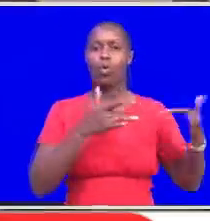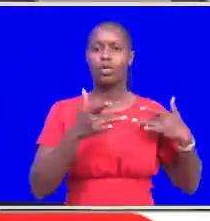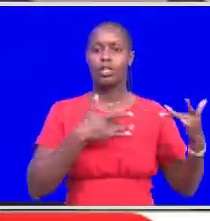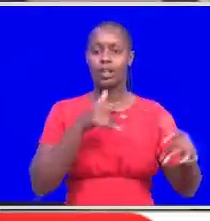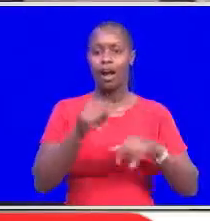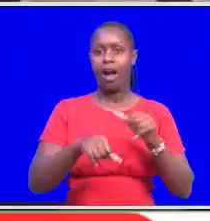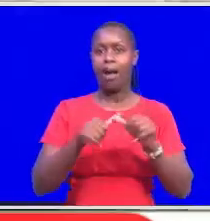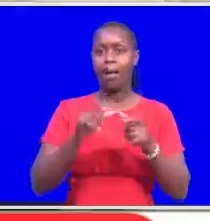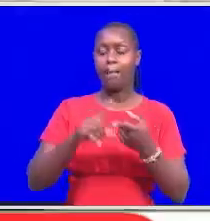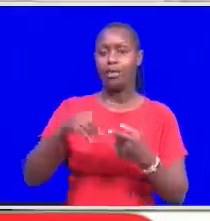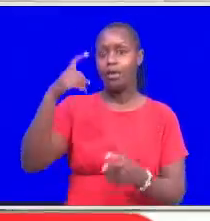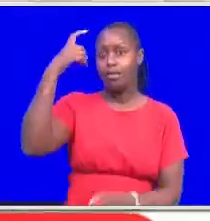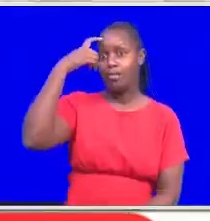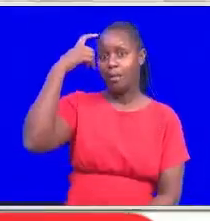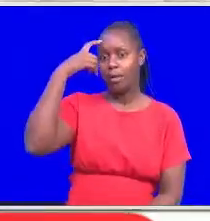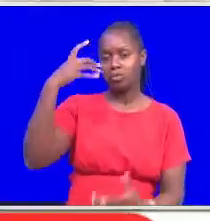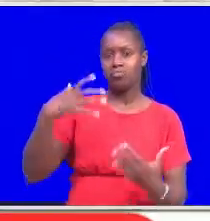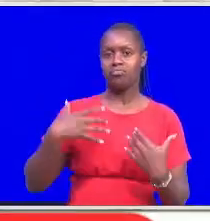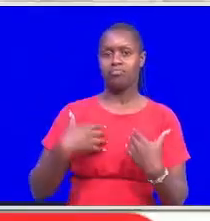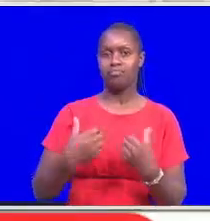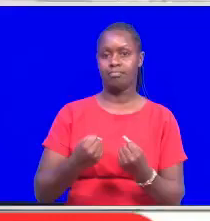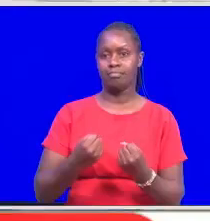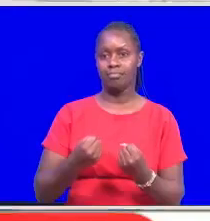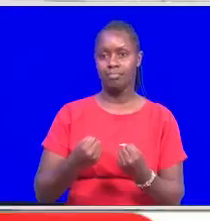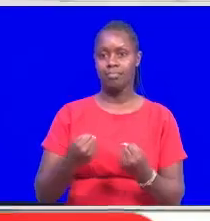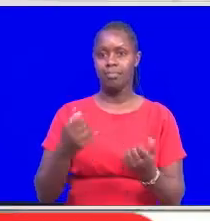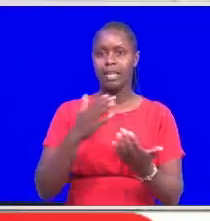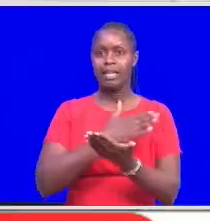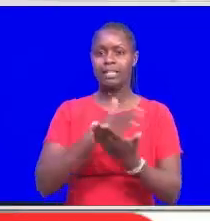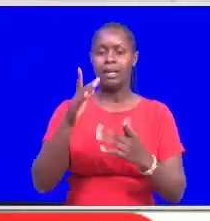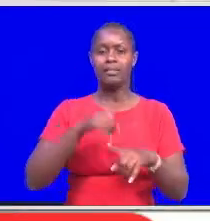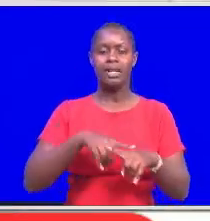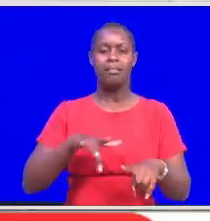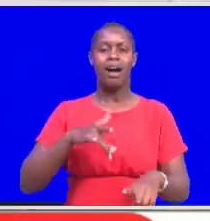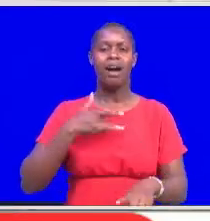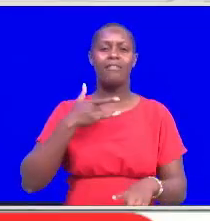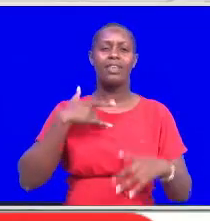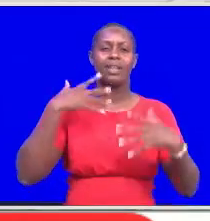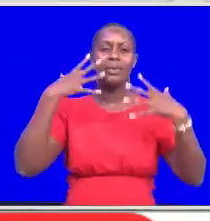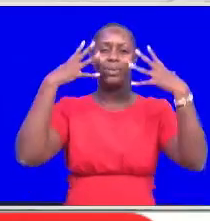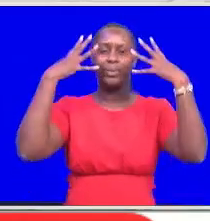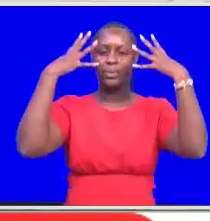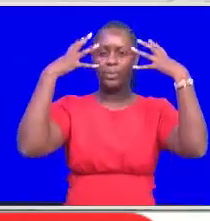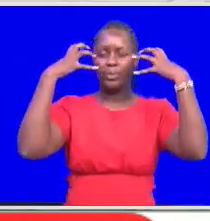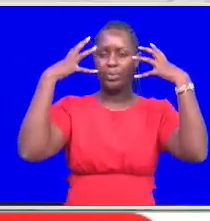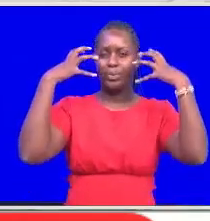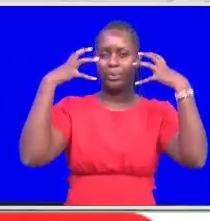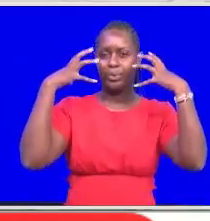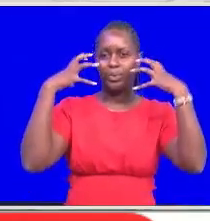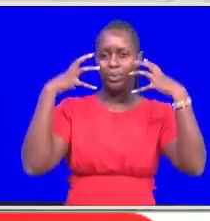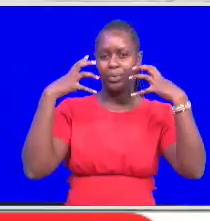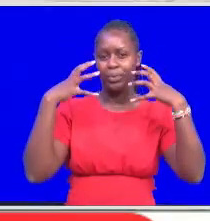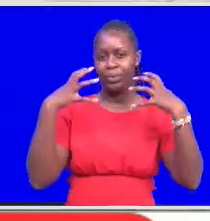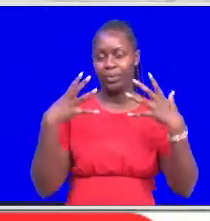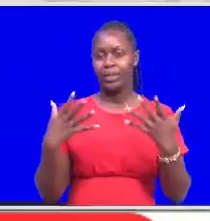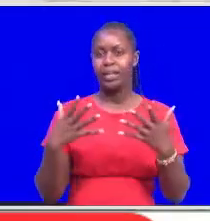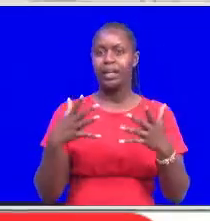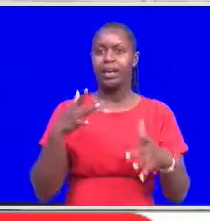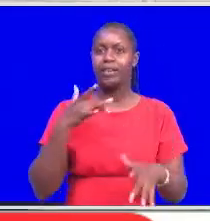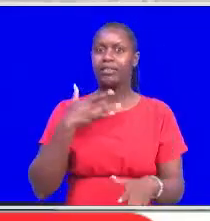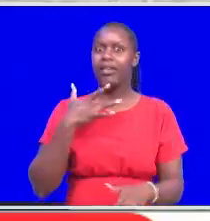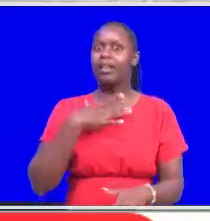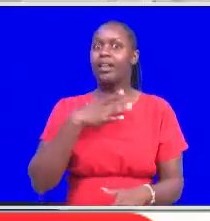mental well-being. Wakati mwingine nasikia hii kishwa inakuja na kivikiria na nasikia kama